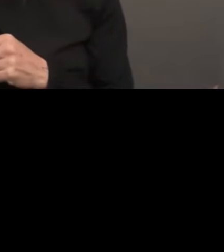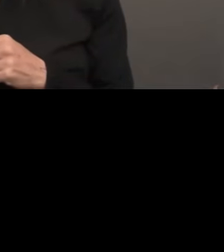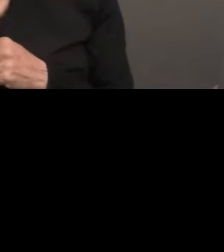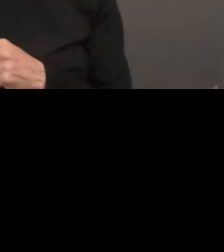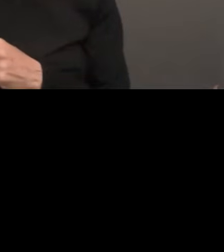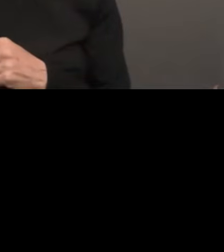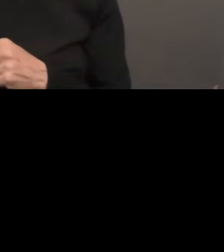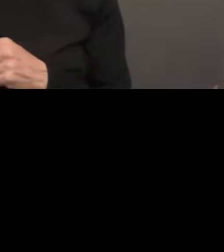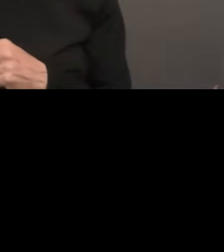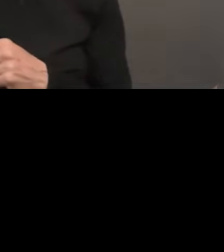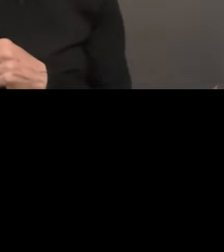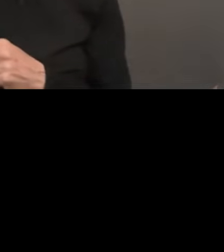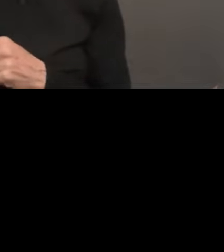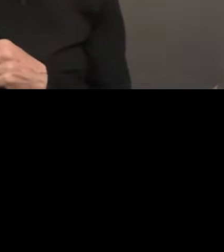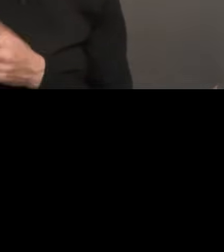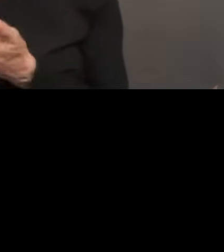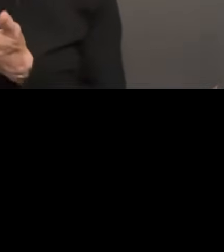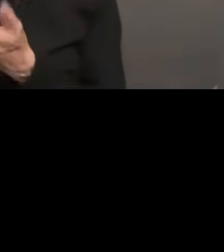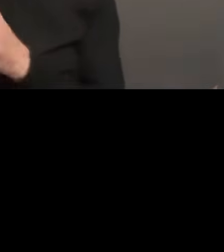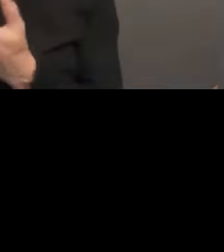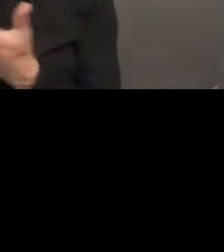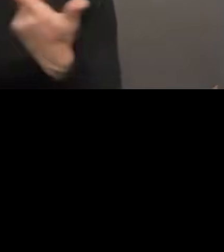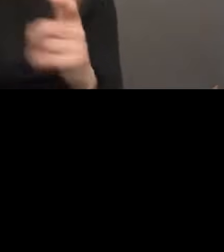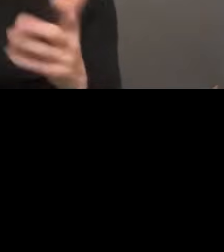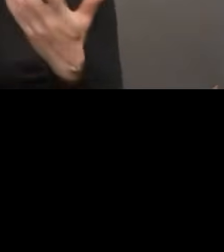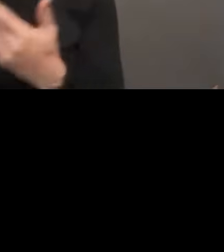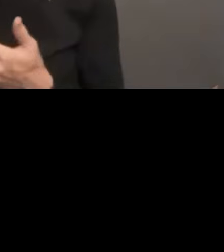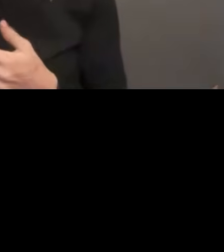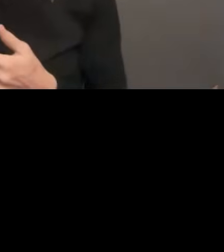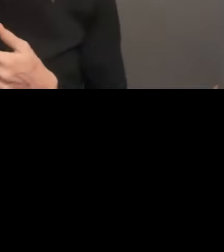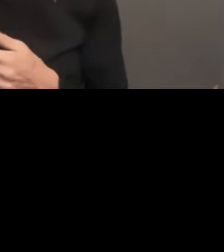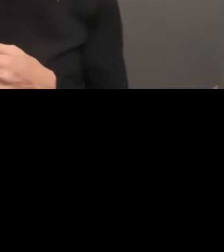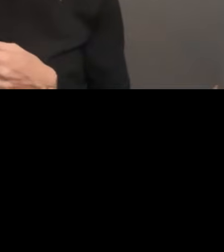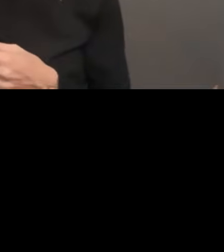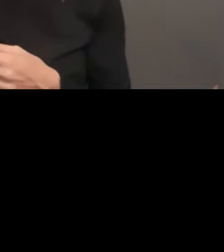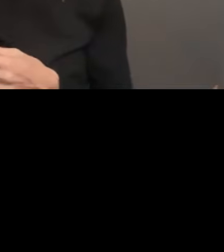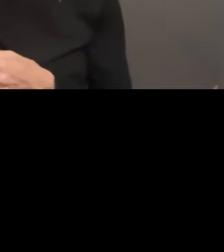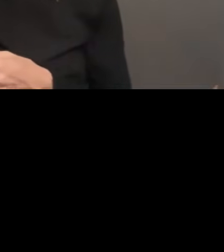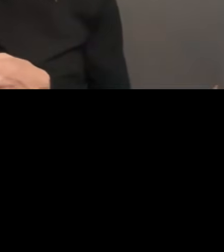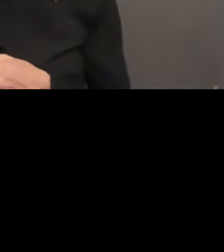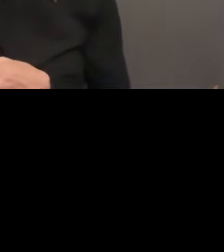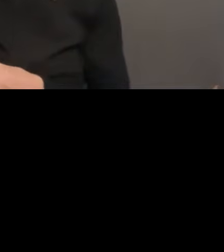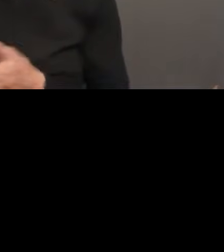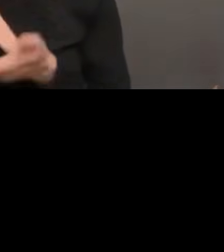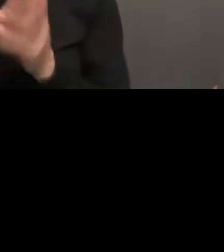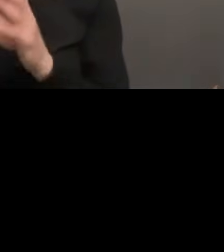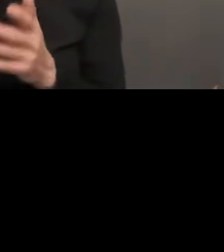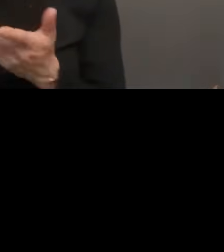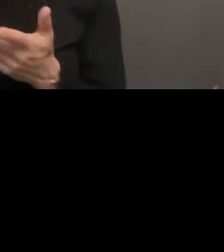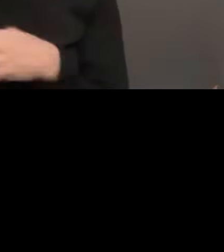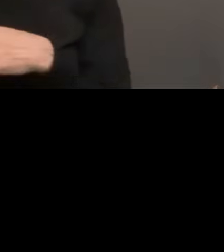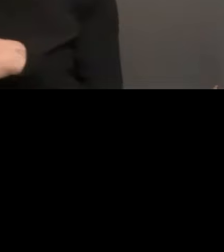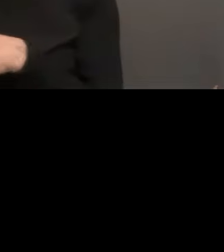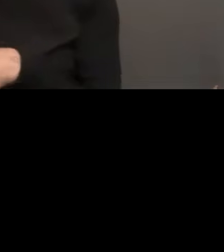this assemblage, which again is not very large, it's only about 24 amphoras, were probably simply intended for consumption. What